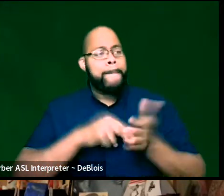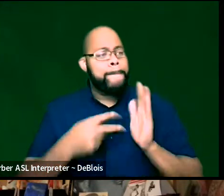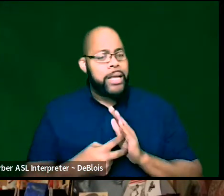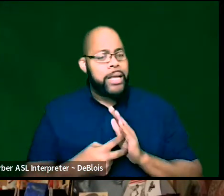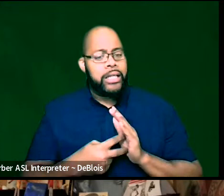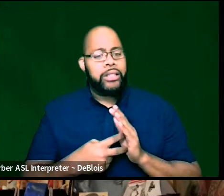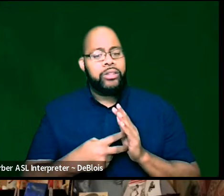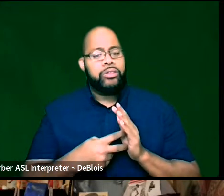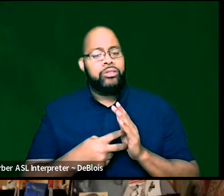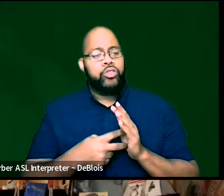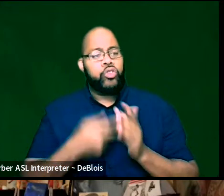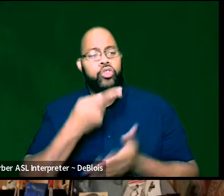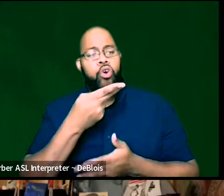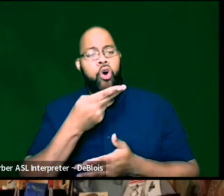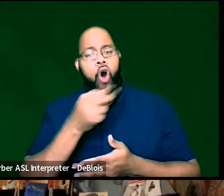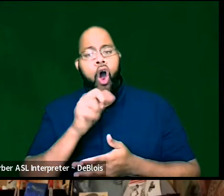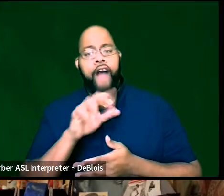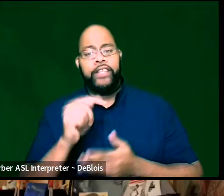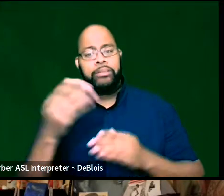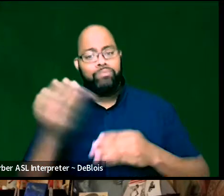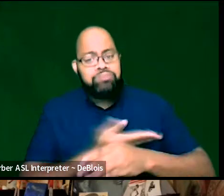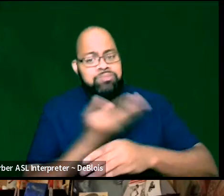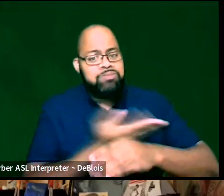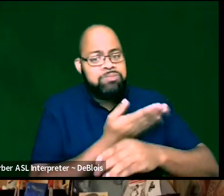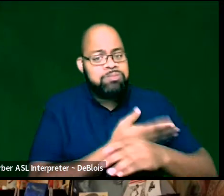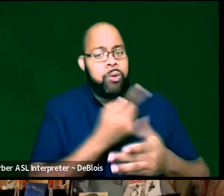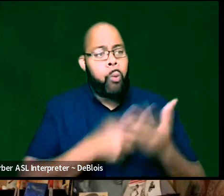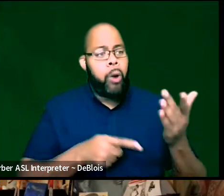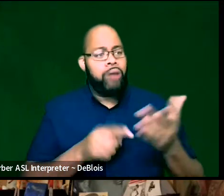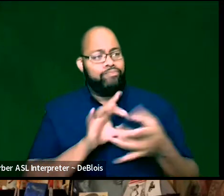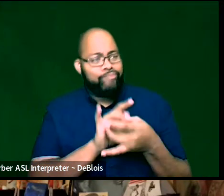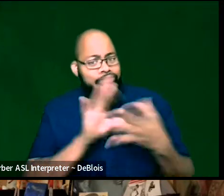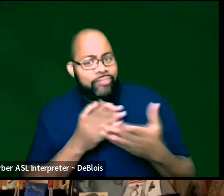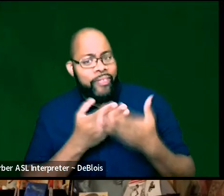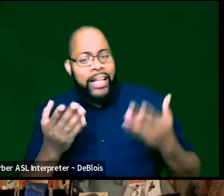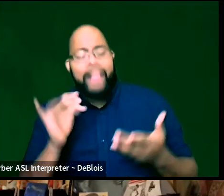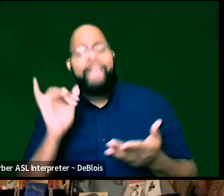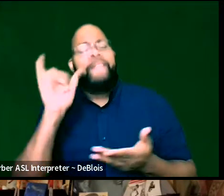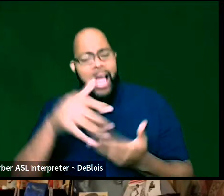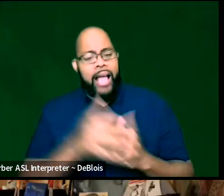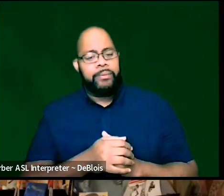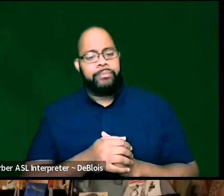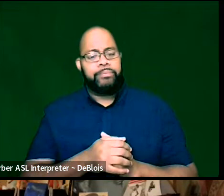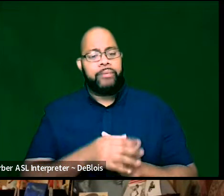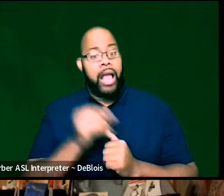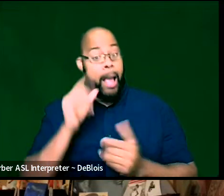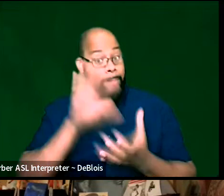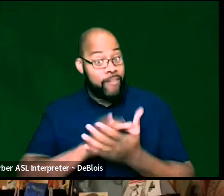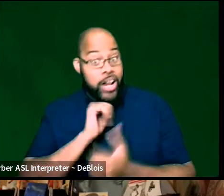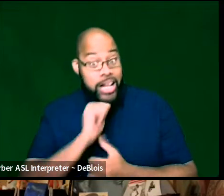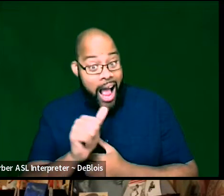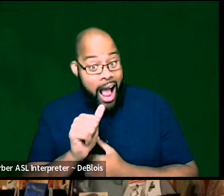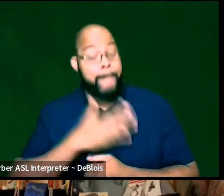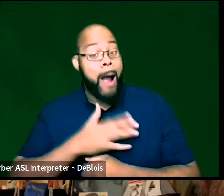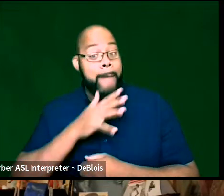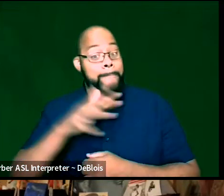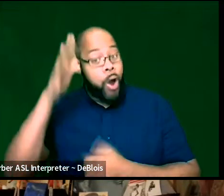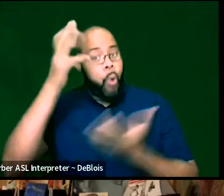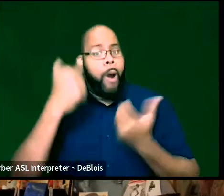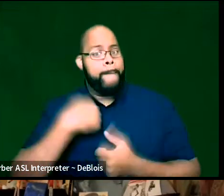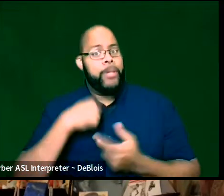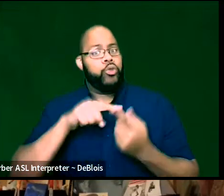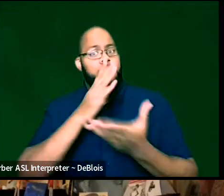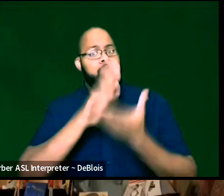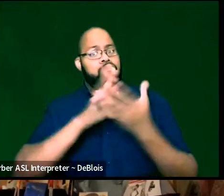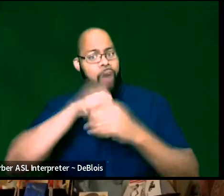to, harvest? What does it mean to detassel? Different things like that. And believe it or not, my parents wanted me to be a